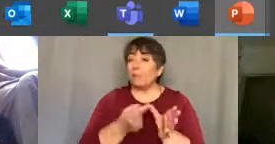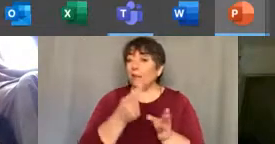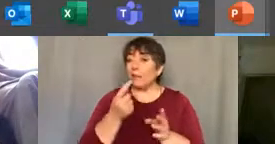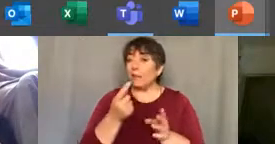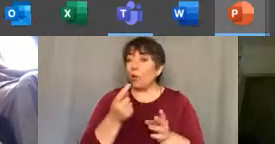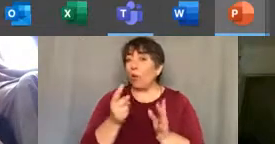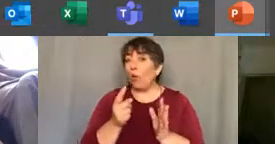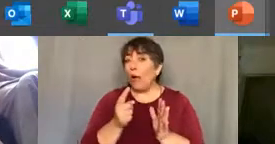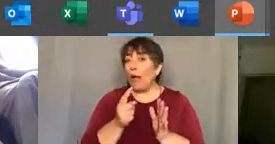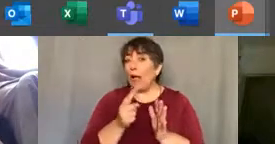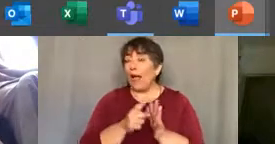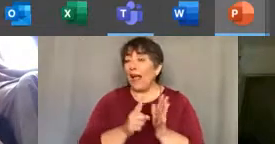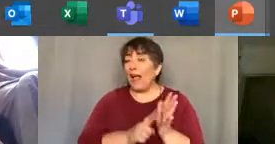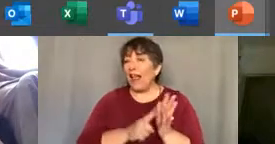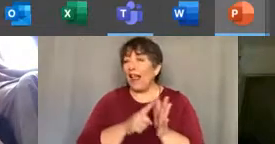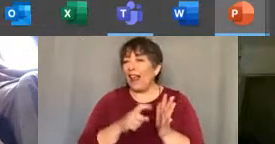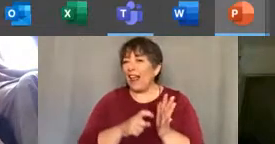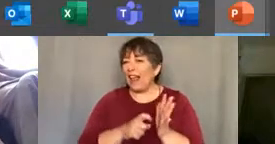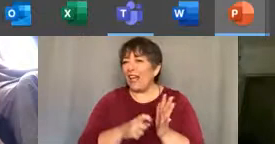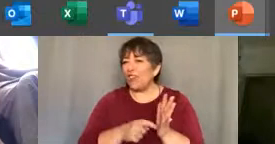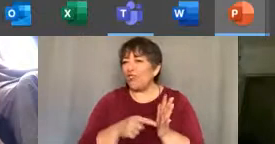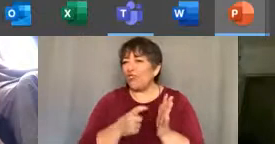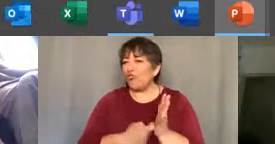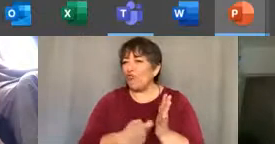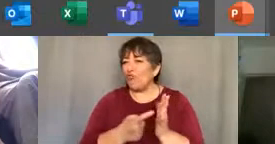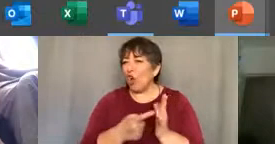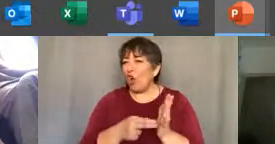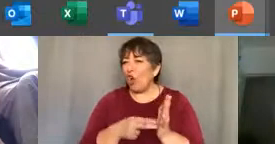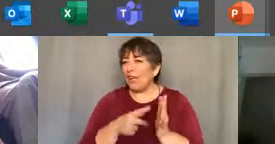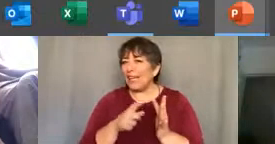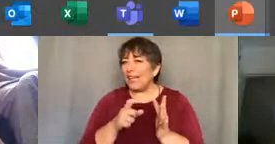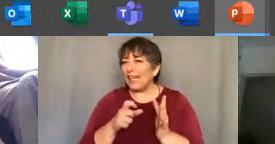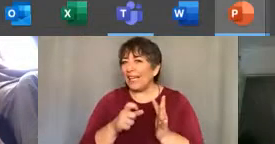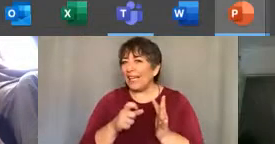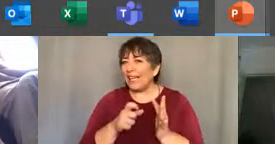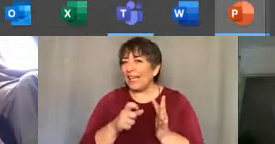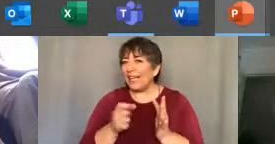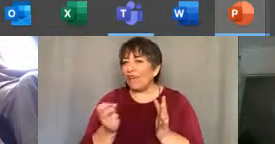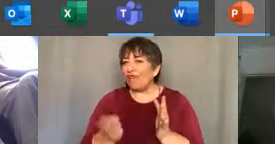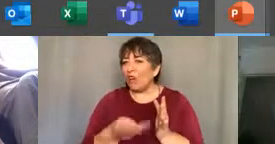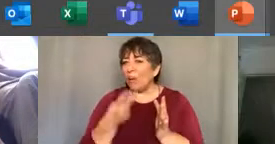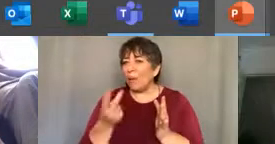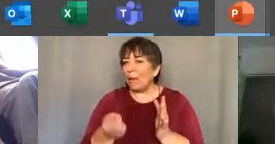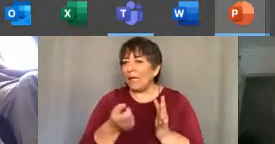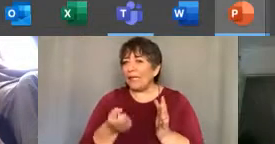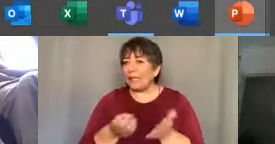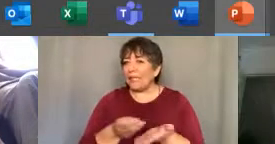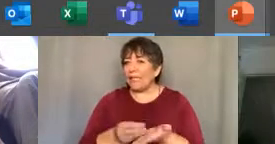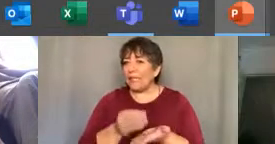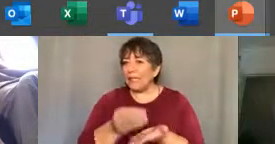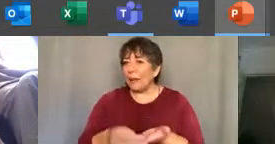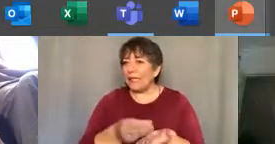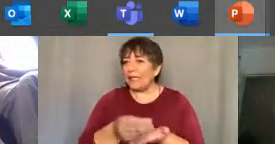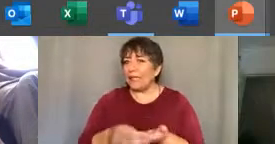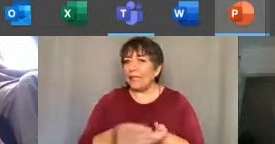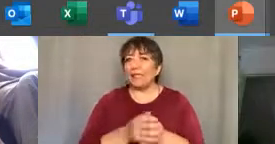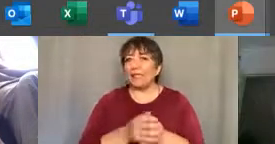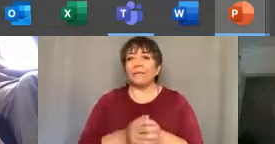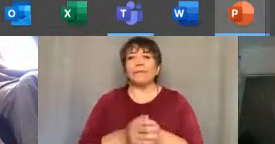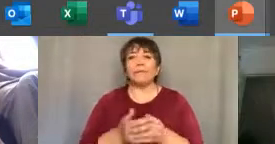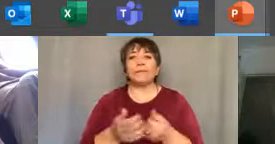GP surgeries, and something we are looking to do, and it is only in the early stages, is having an online ordering system via our